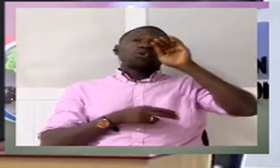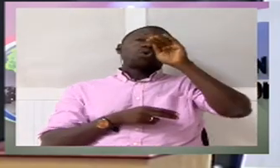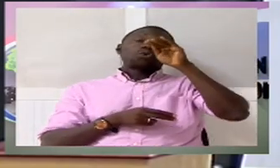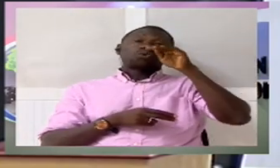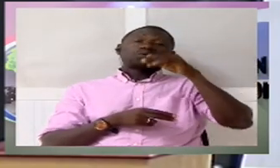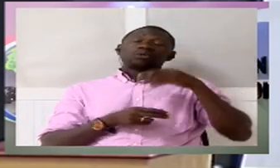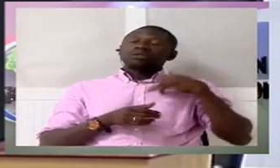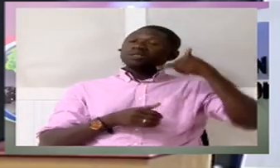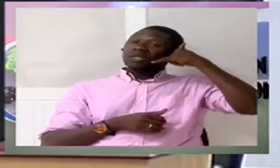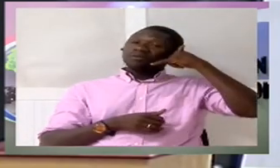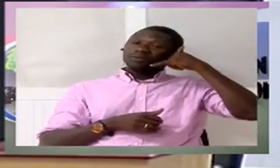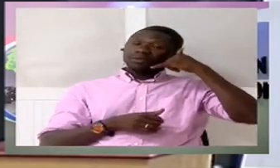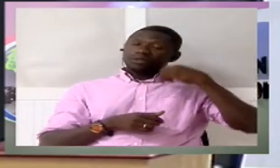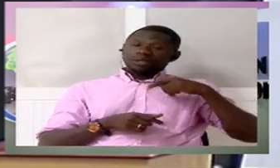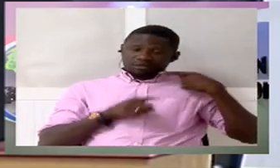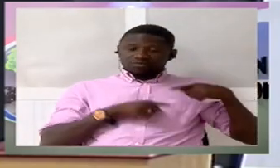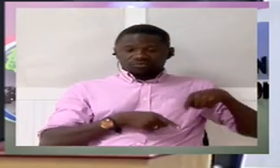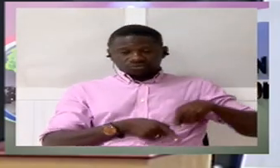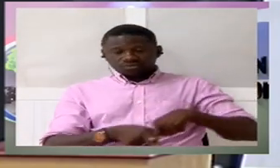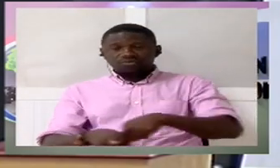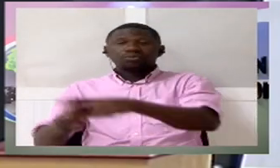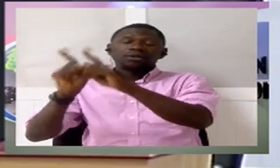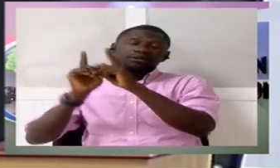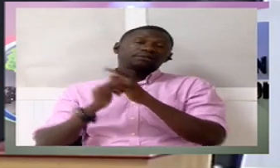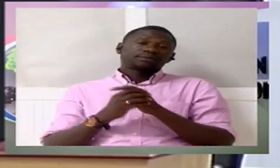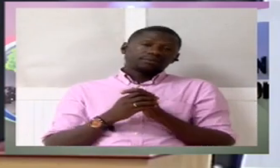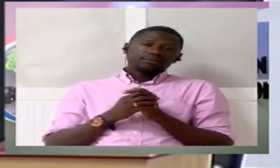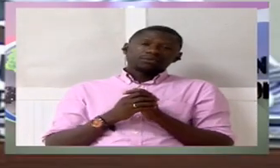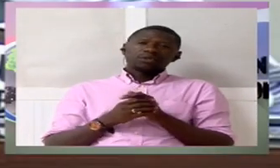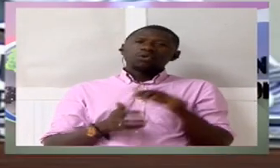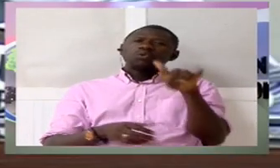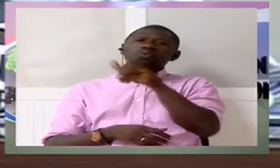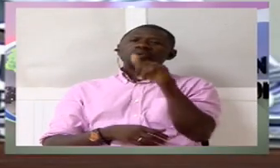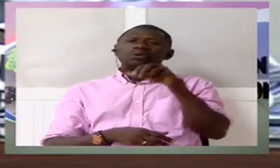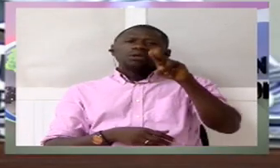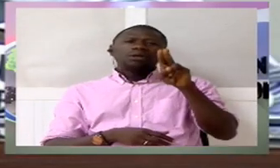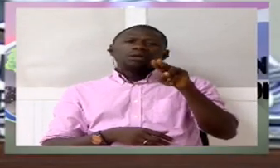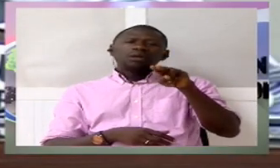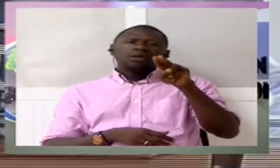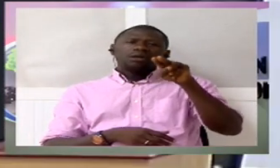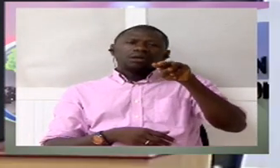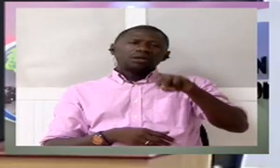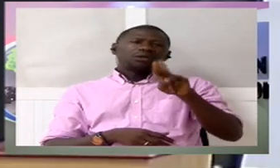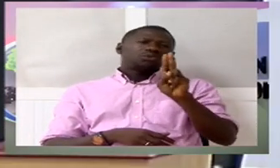telephone, and he too went down the stairs and they went. Which Nua was he referring